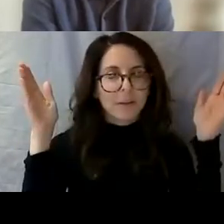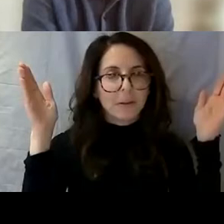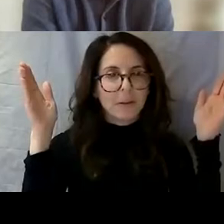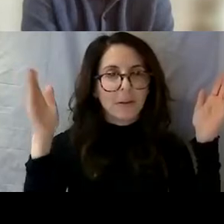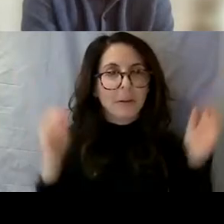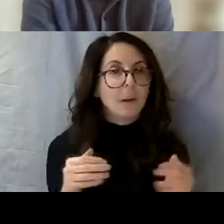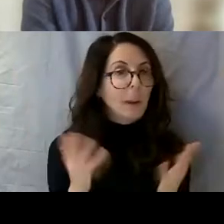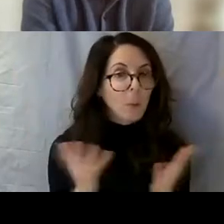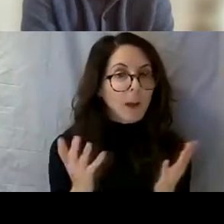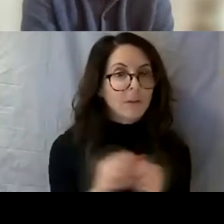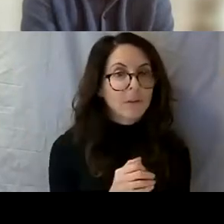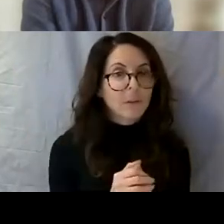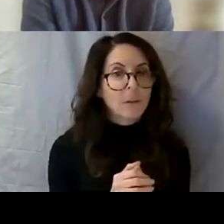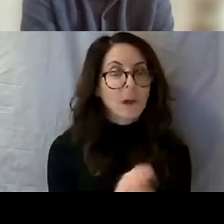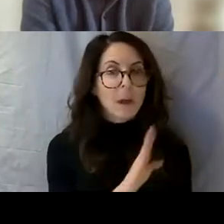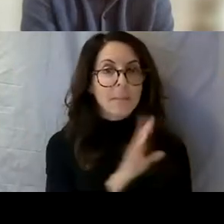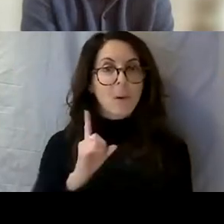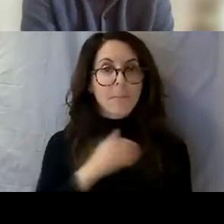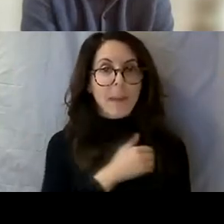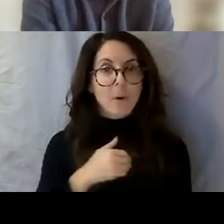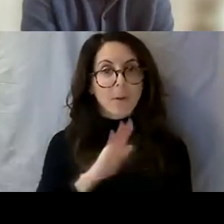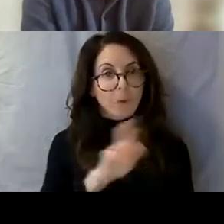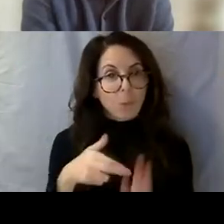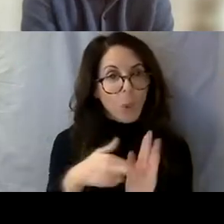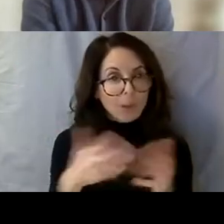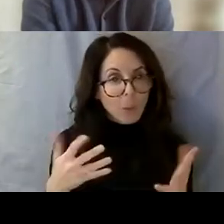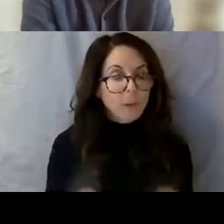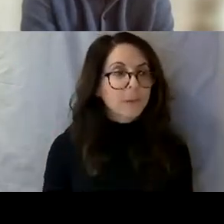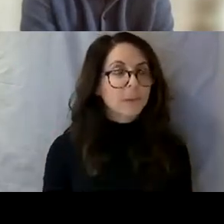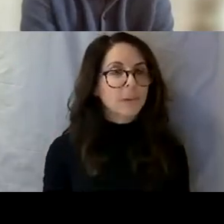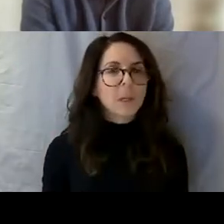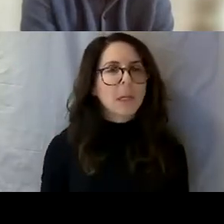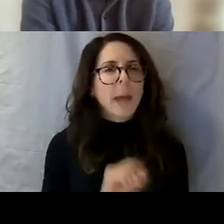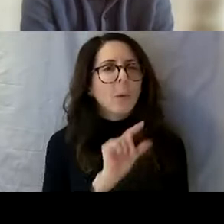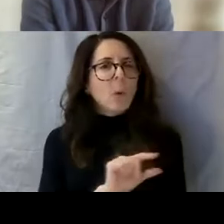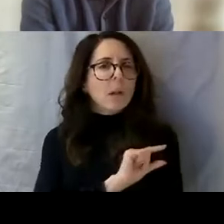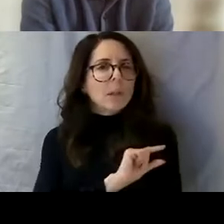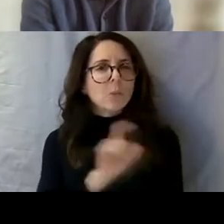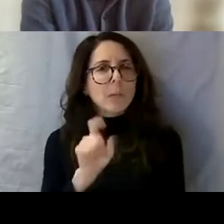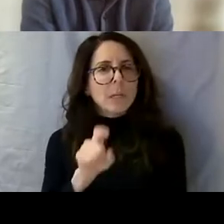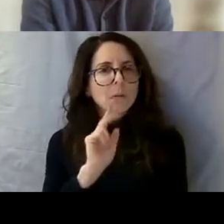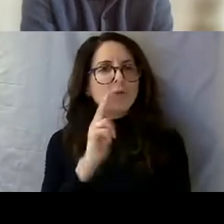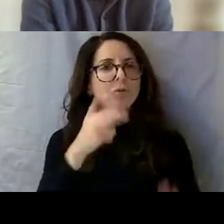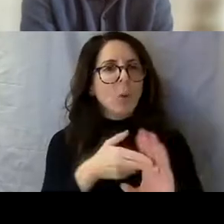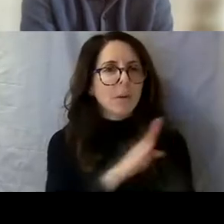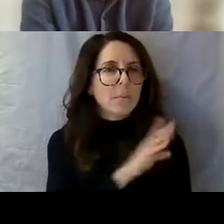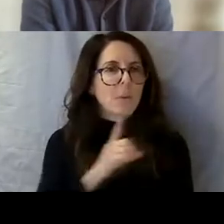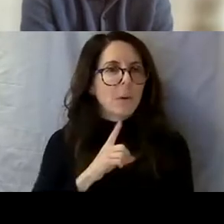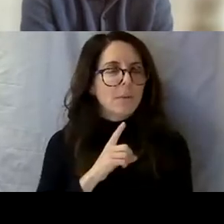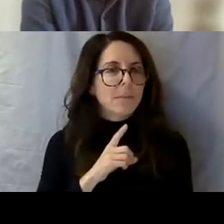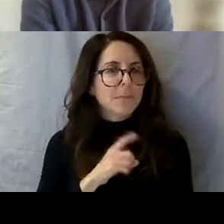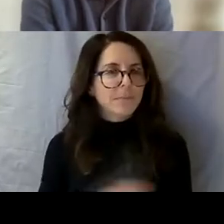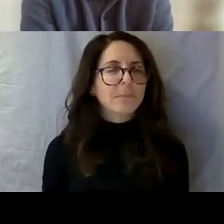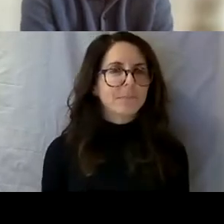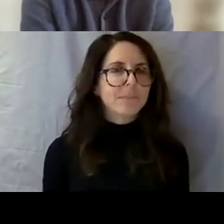the role of a board member is and what the qualities of a board member should be or are. I think